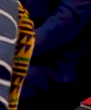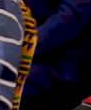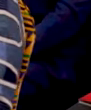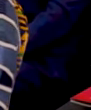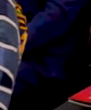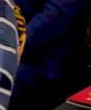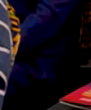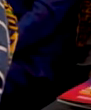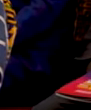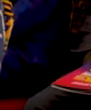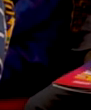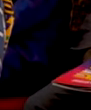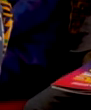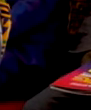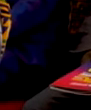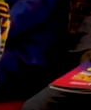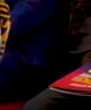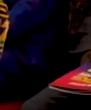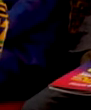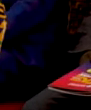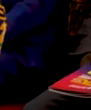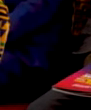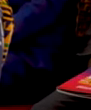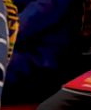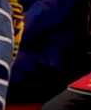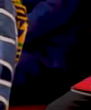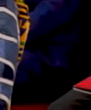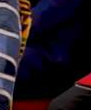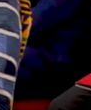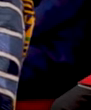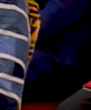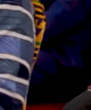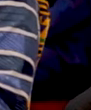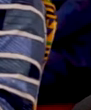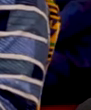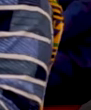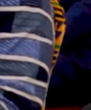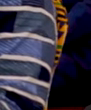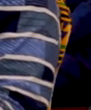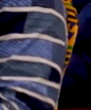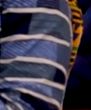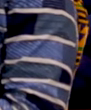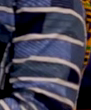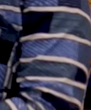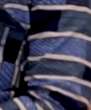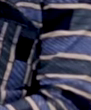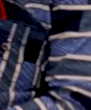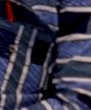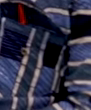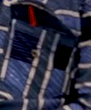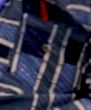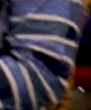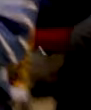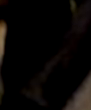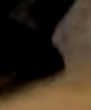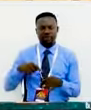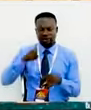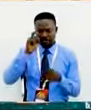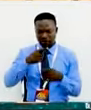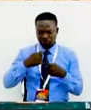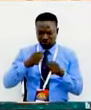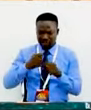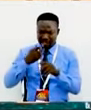Enthroning self in our hearts instead of God. We must begin to work on the hearts of people.